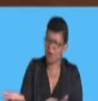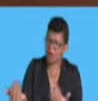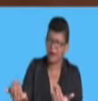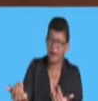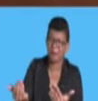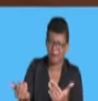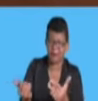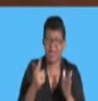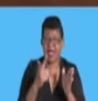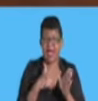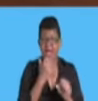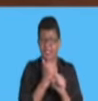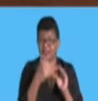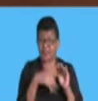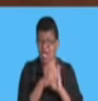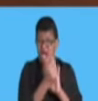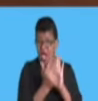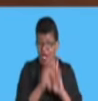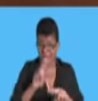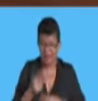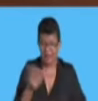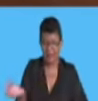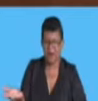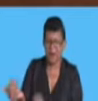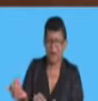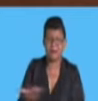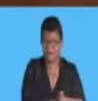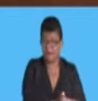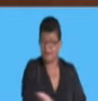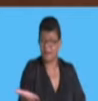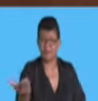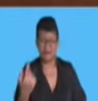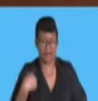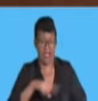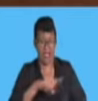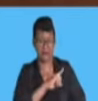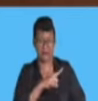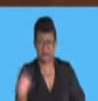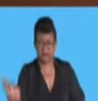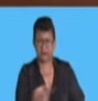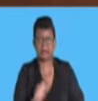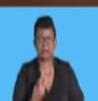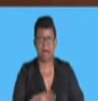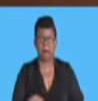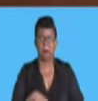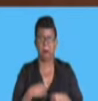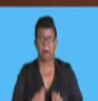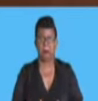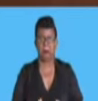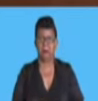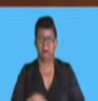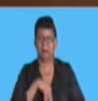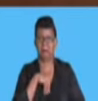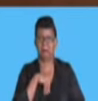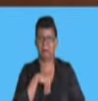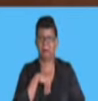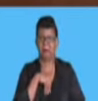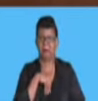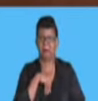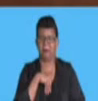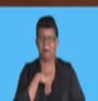Madam Speaker, some honourable members on this side of the House have expressed reservations about what they perceive